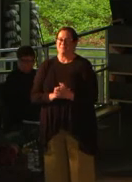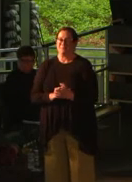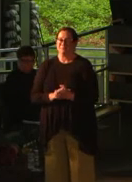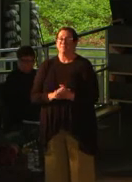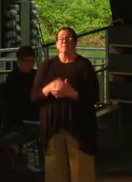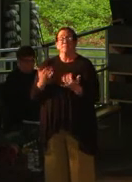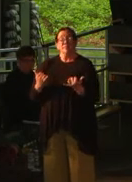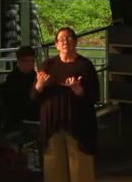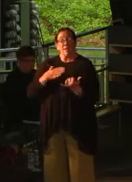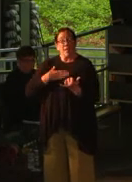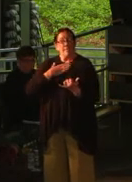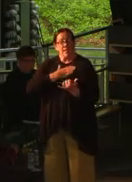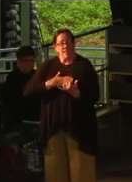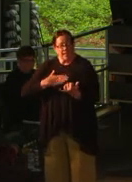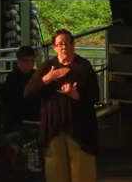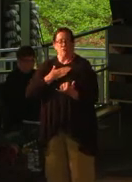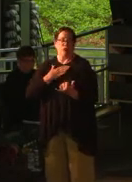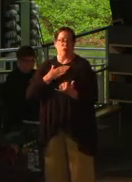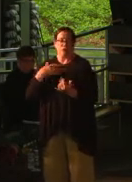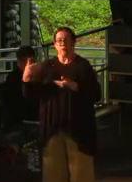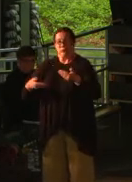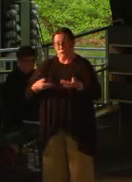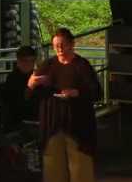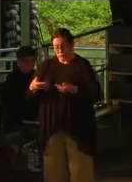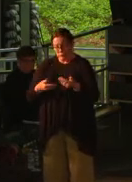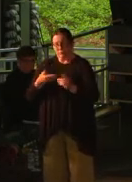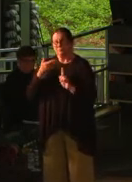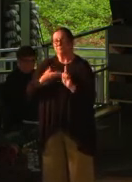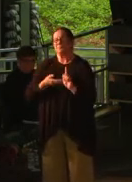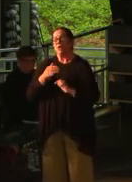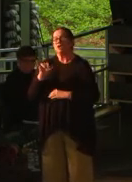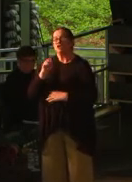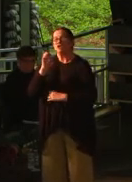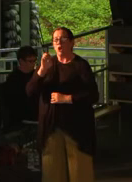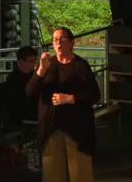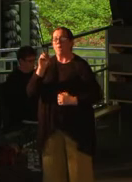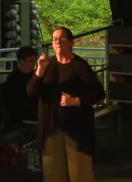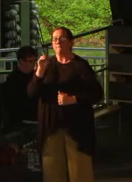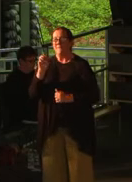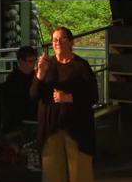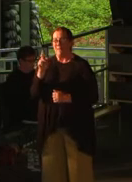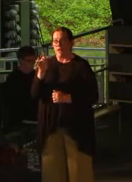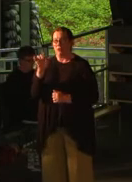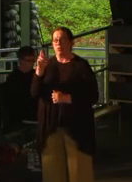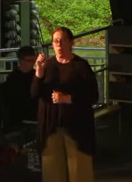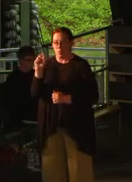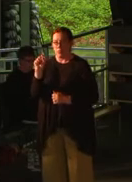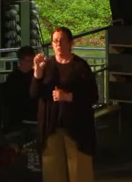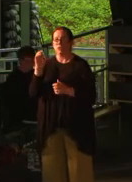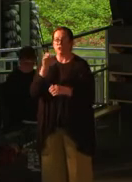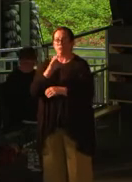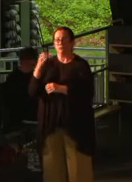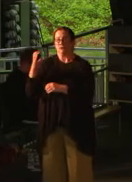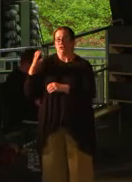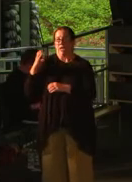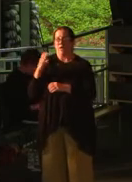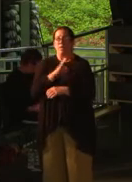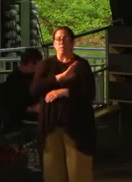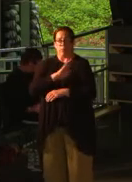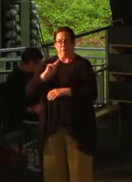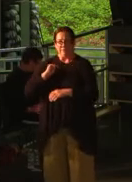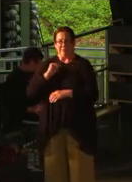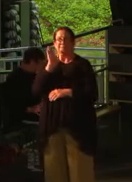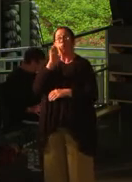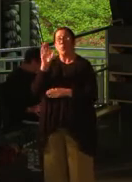It is now my pleasure to introduce you to Joan Medeiros, Chair of the Board of Trustees, who